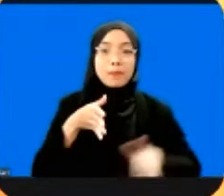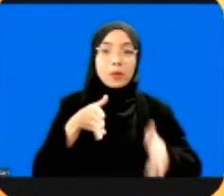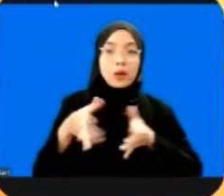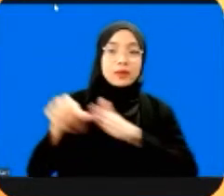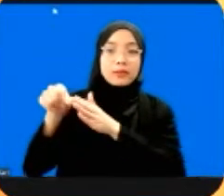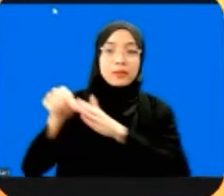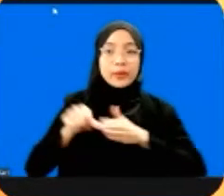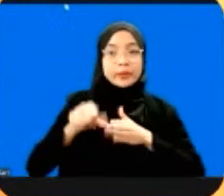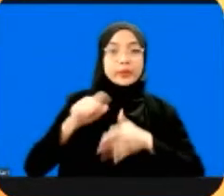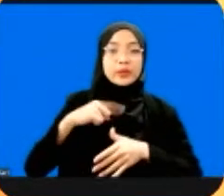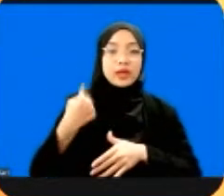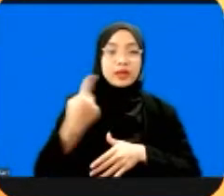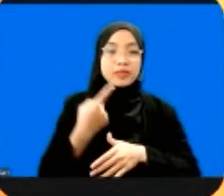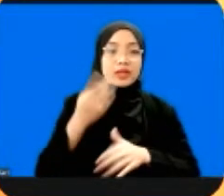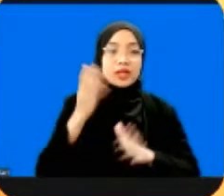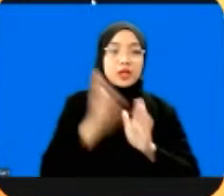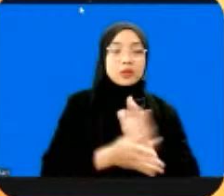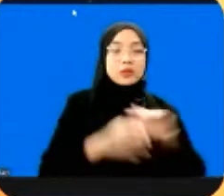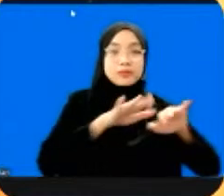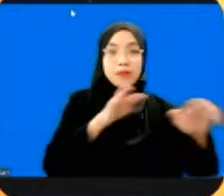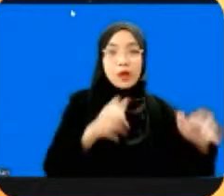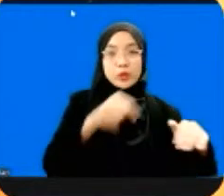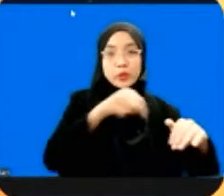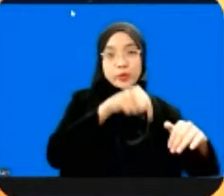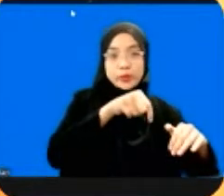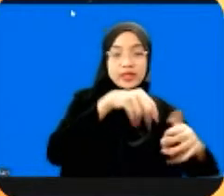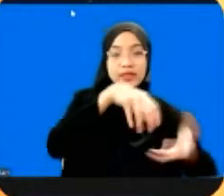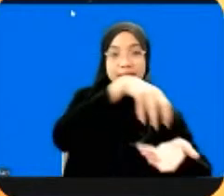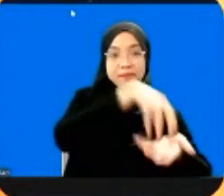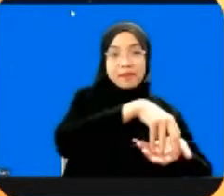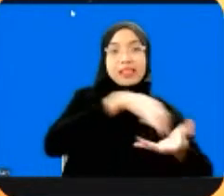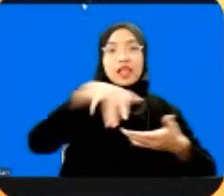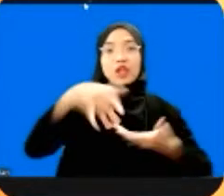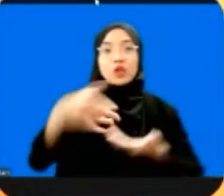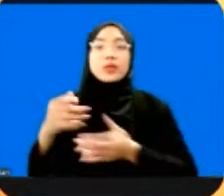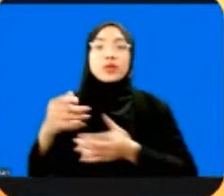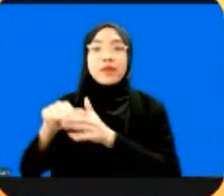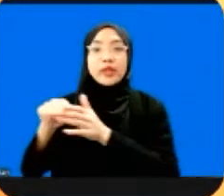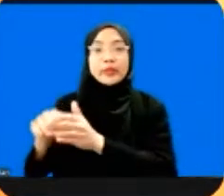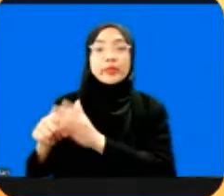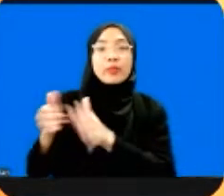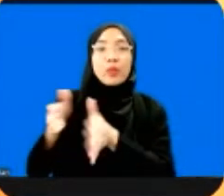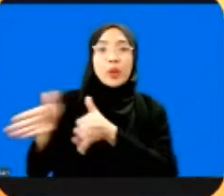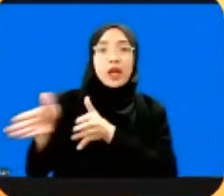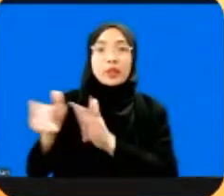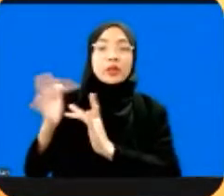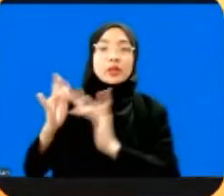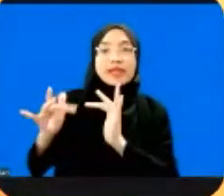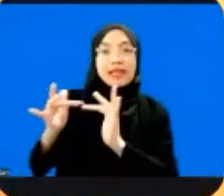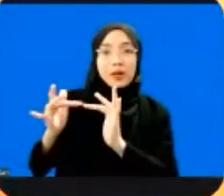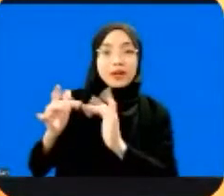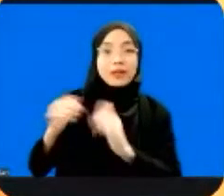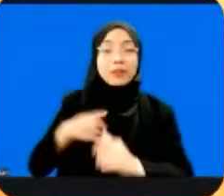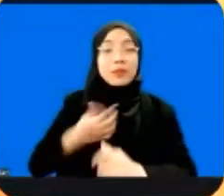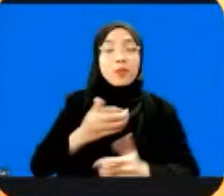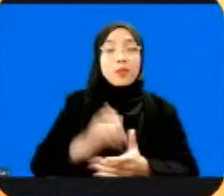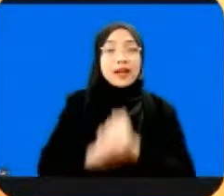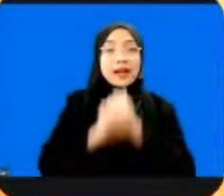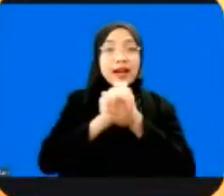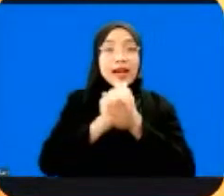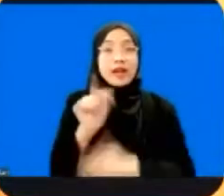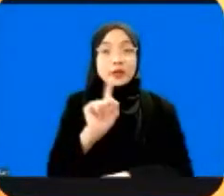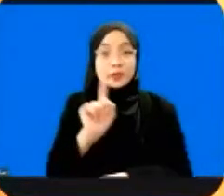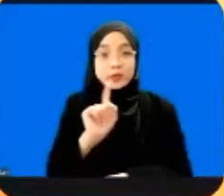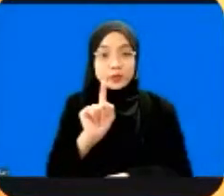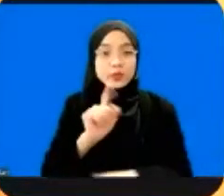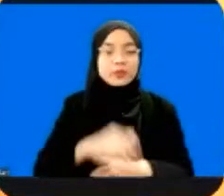moderation. And I want to very quickly introduce our speakers. And this is in the order of alphabetical order that we are going to